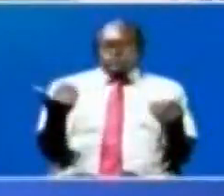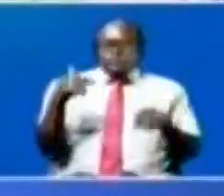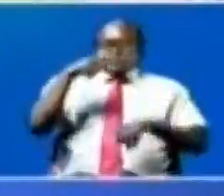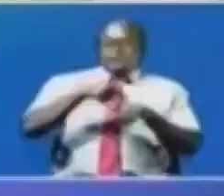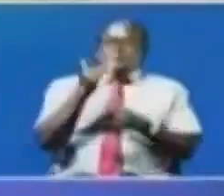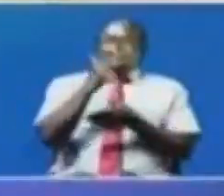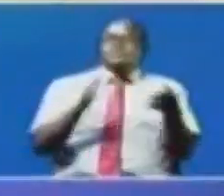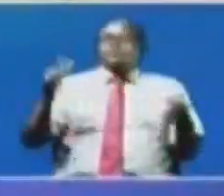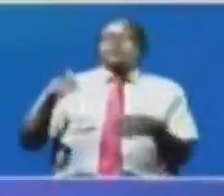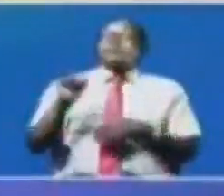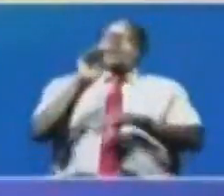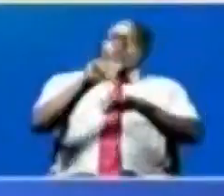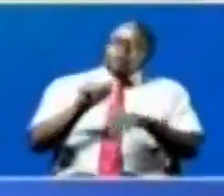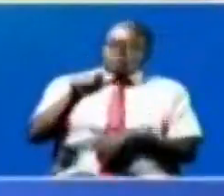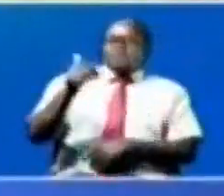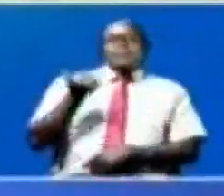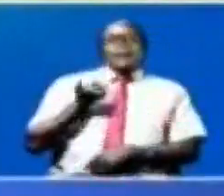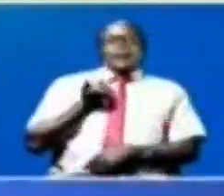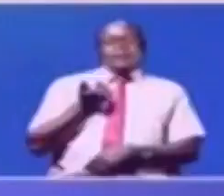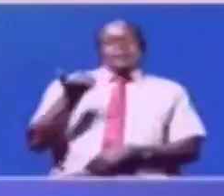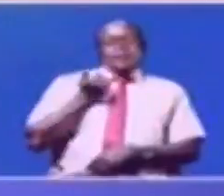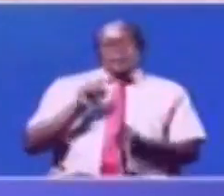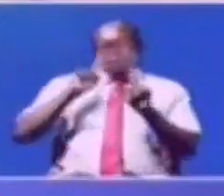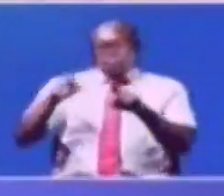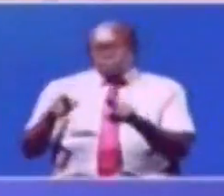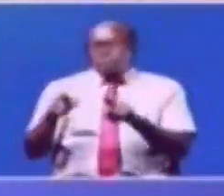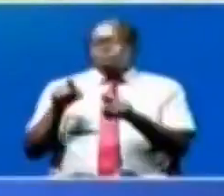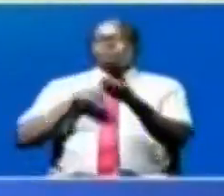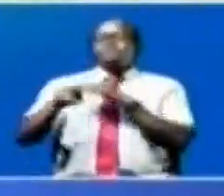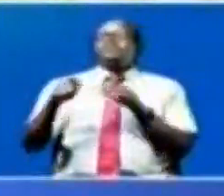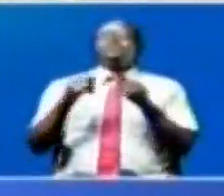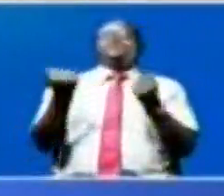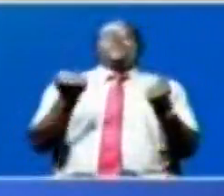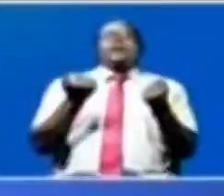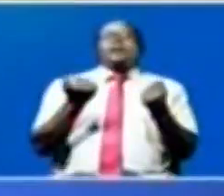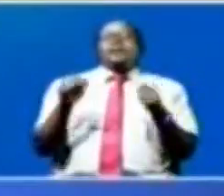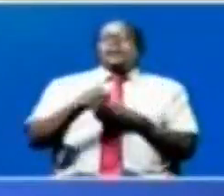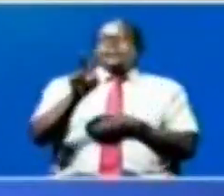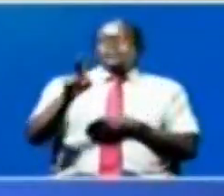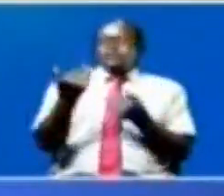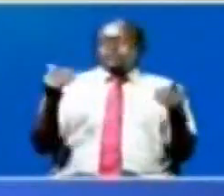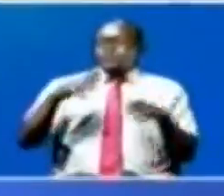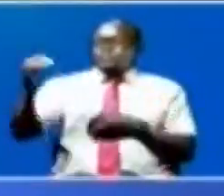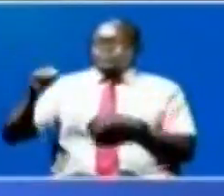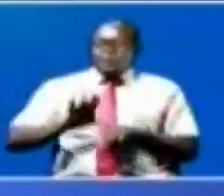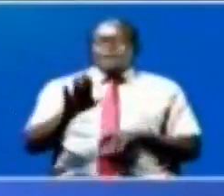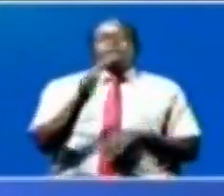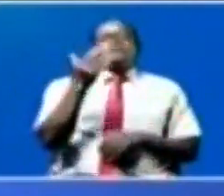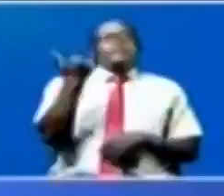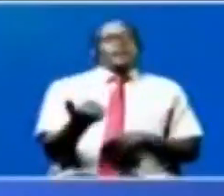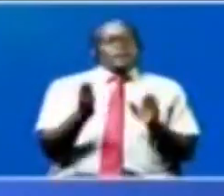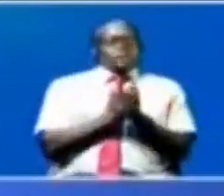a stranger called her by name. She went to the stranger's vehicle and the two other children went away, leaving her with the